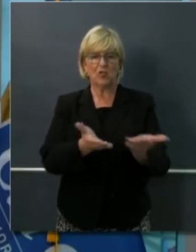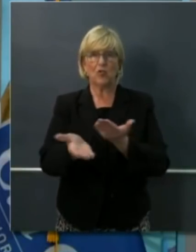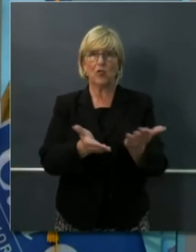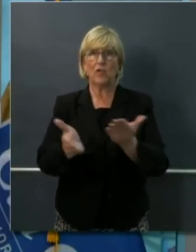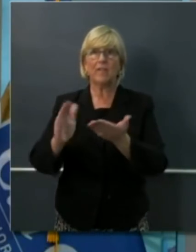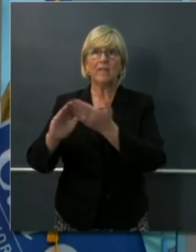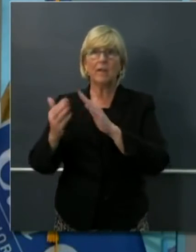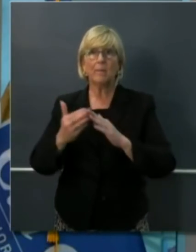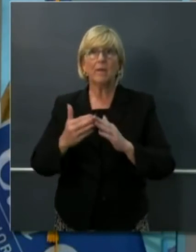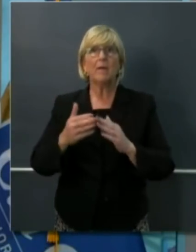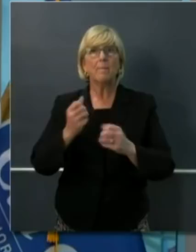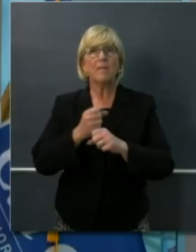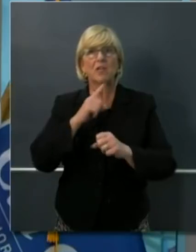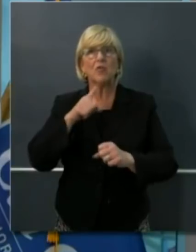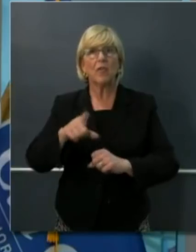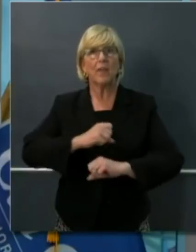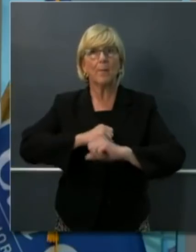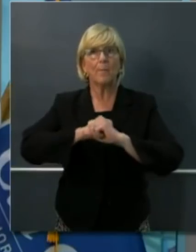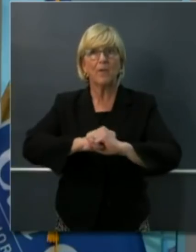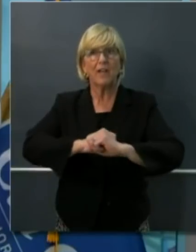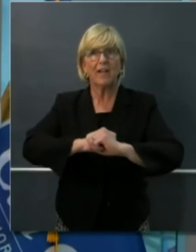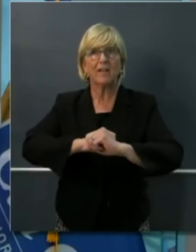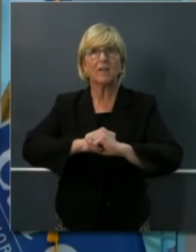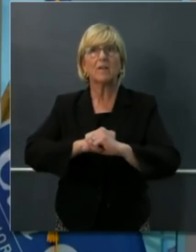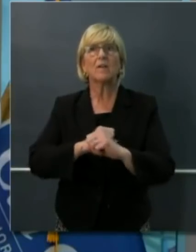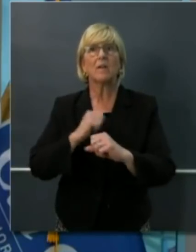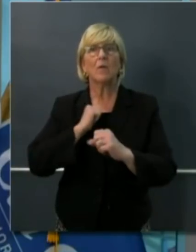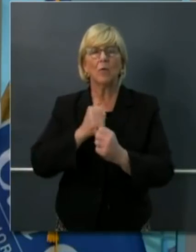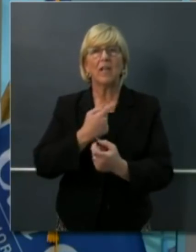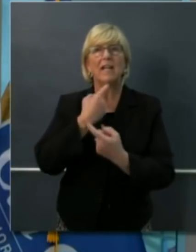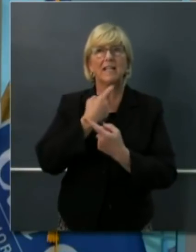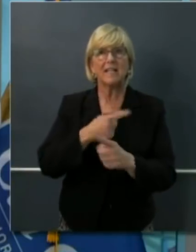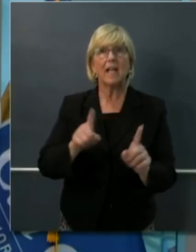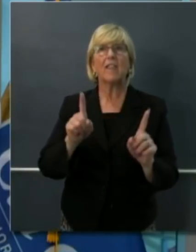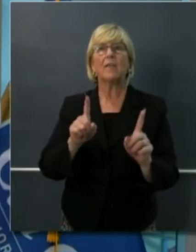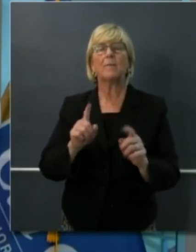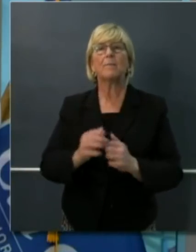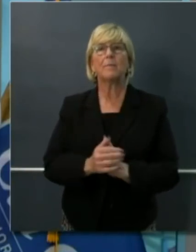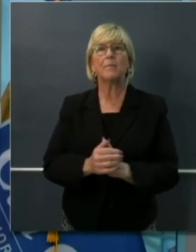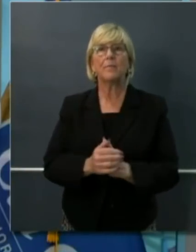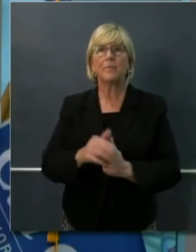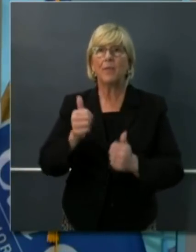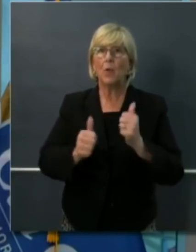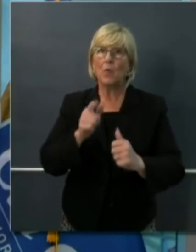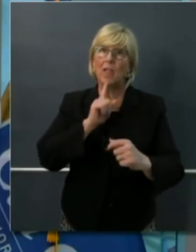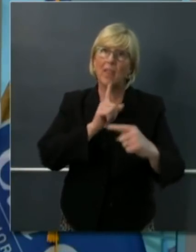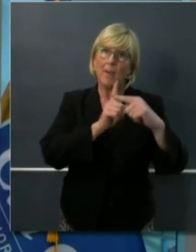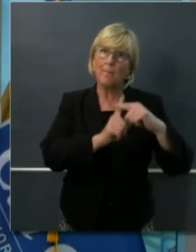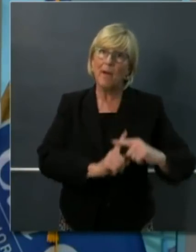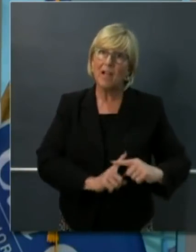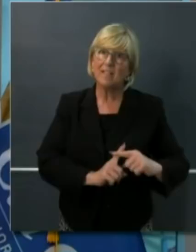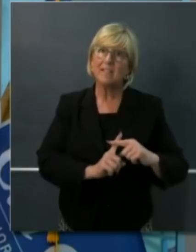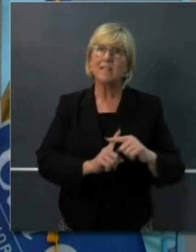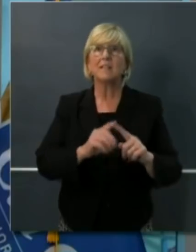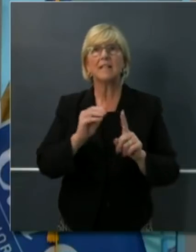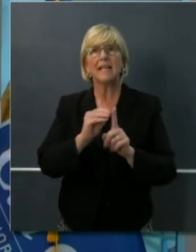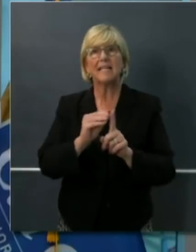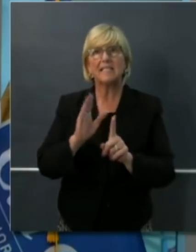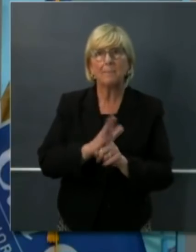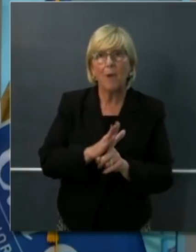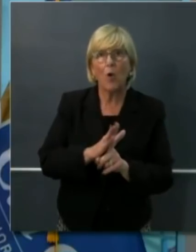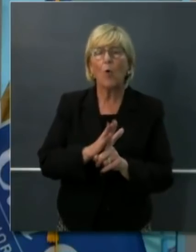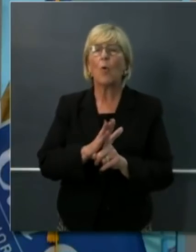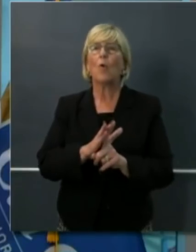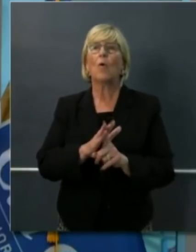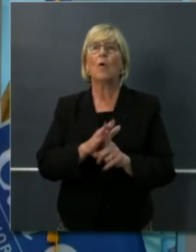communities are protected, and we know we're able to tell them on a regular basis whether they're positive, whether they've been exposed, so